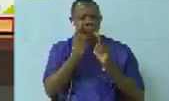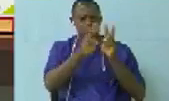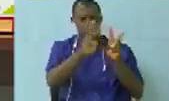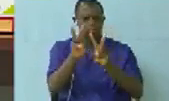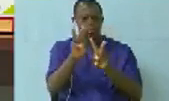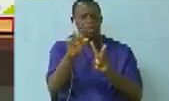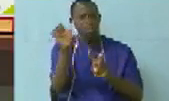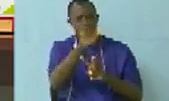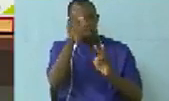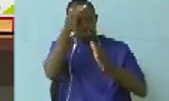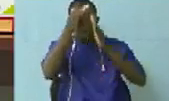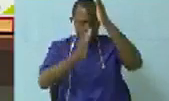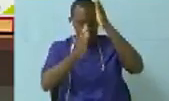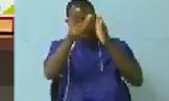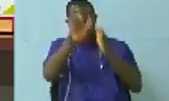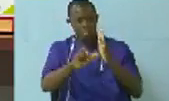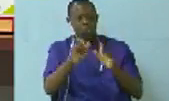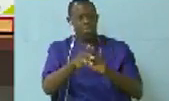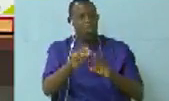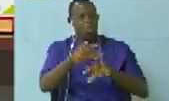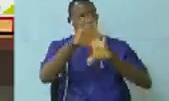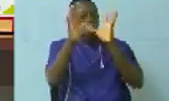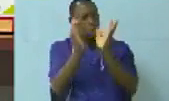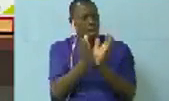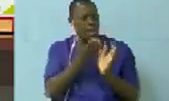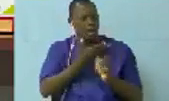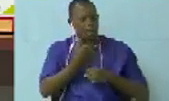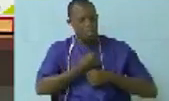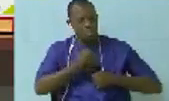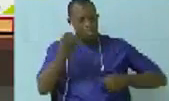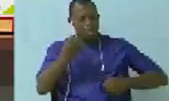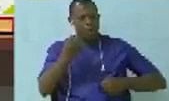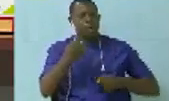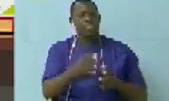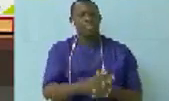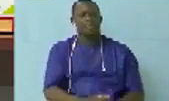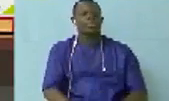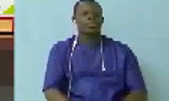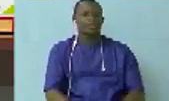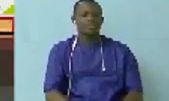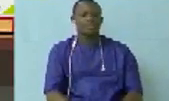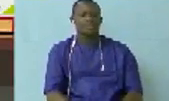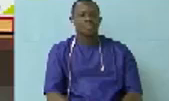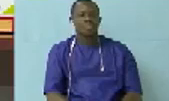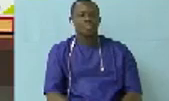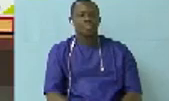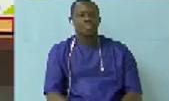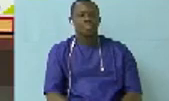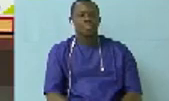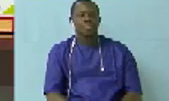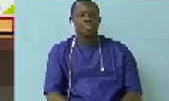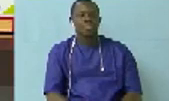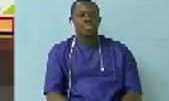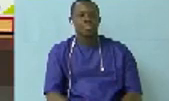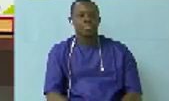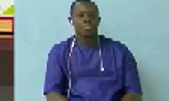soldier uluje. Fully armed. Beni jora ulu. They said, you know, they were